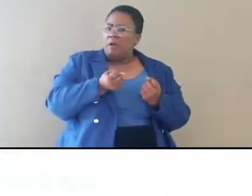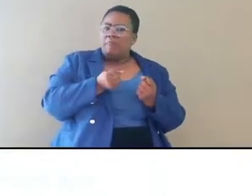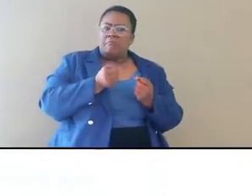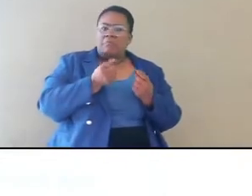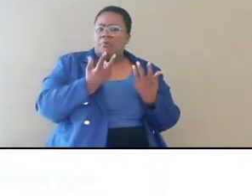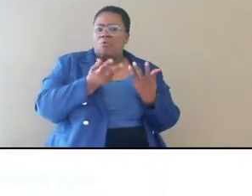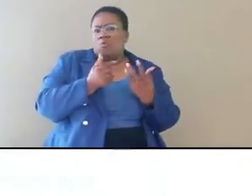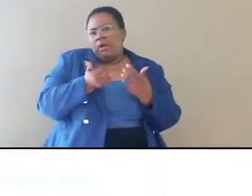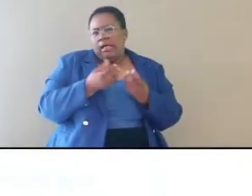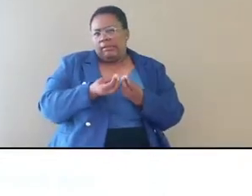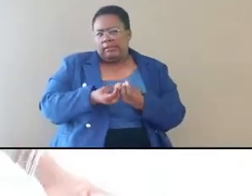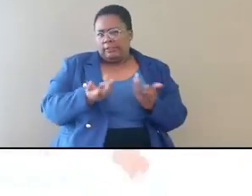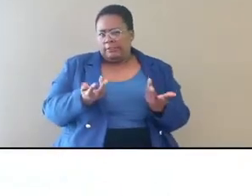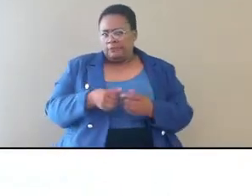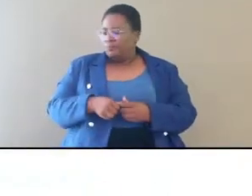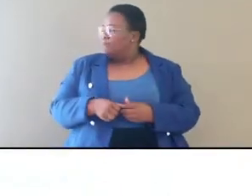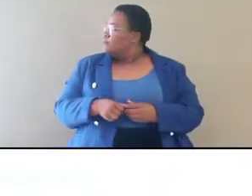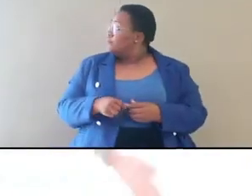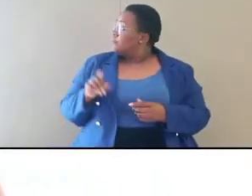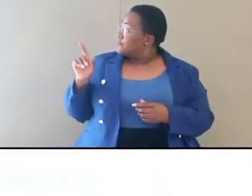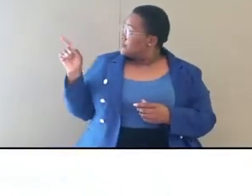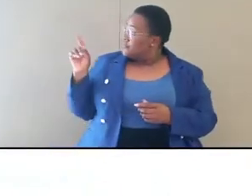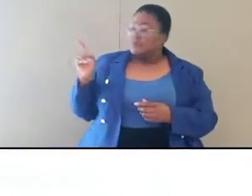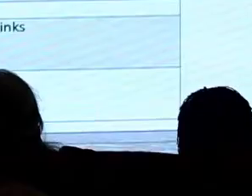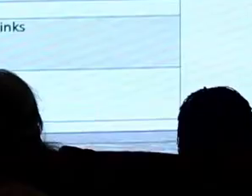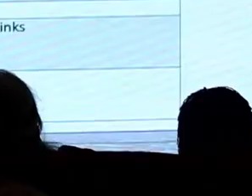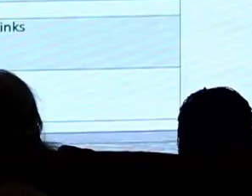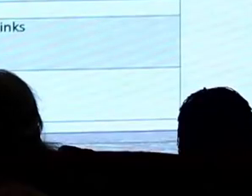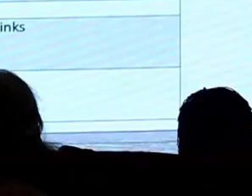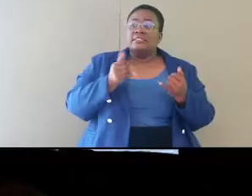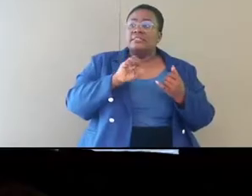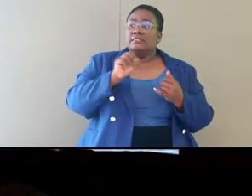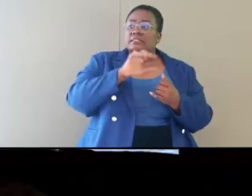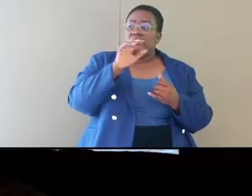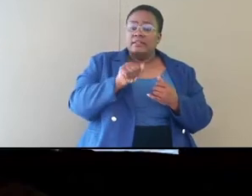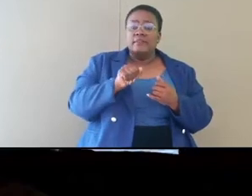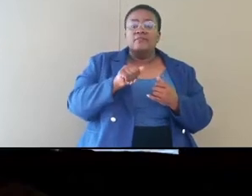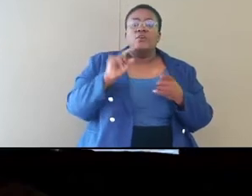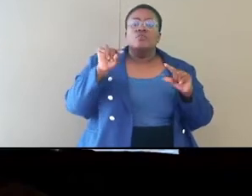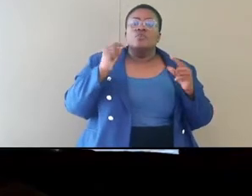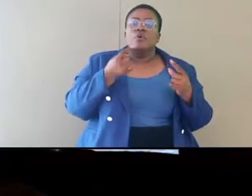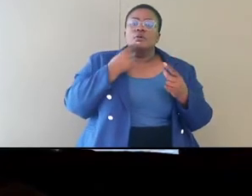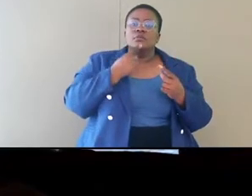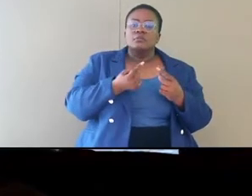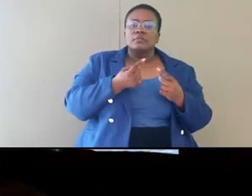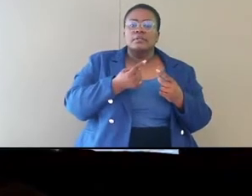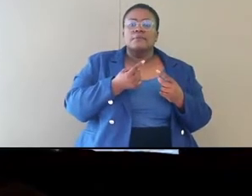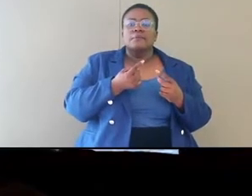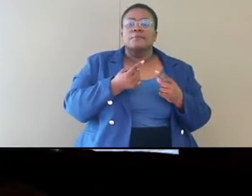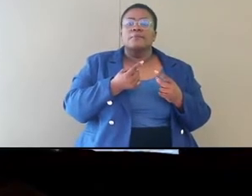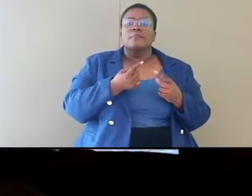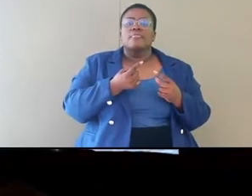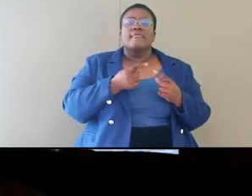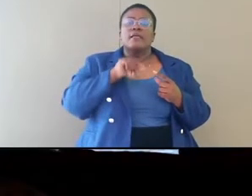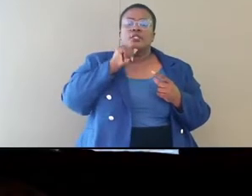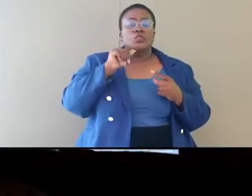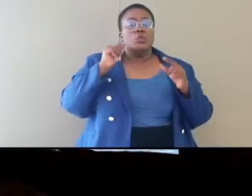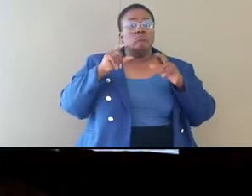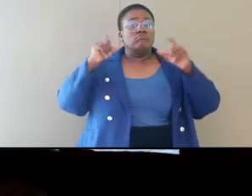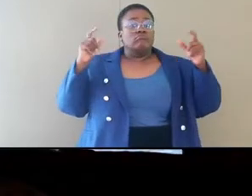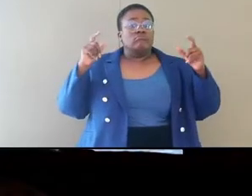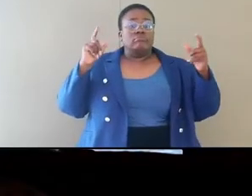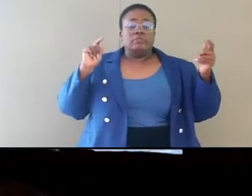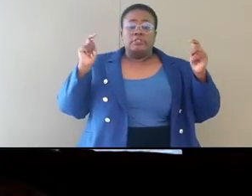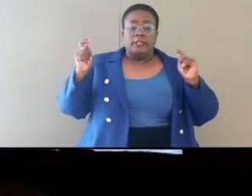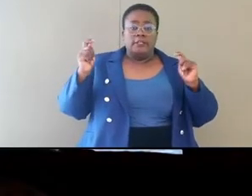And this is what goes into the status A's. This is their basket of goods. So, you can't see much in the way. It's not a hugely diverse